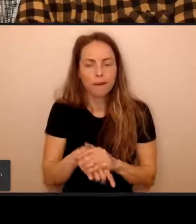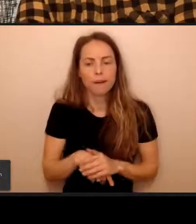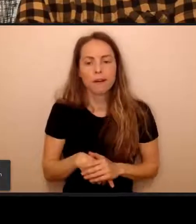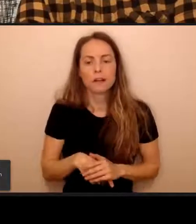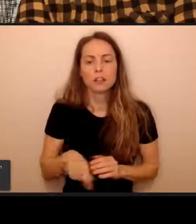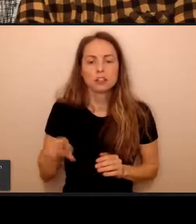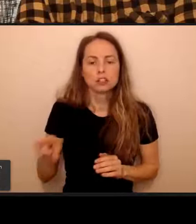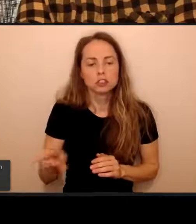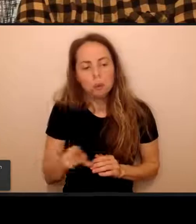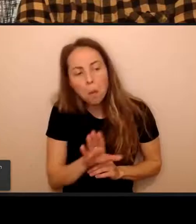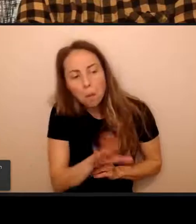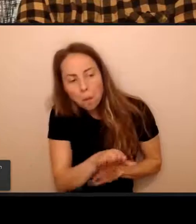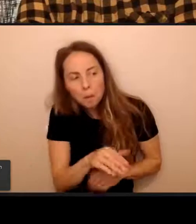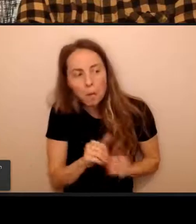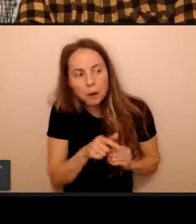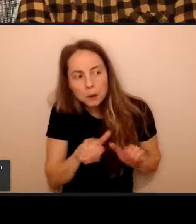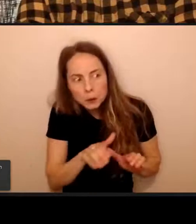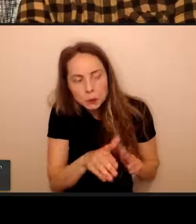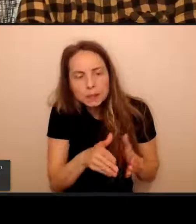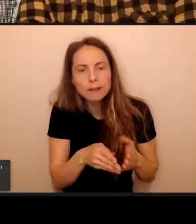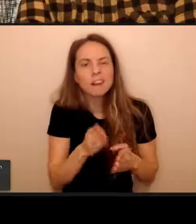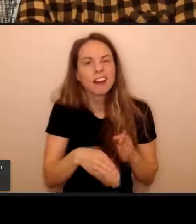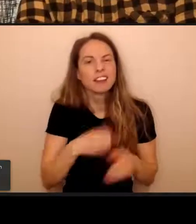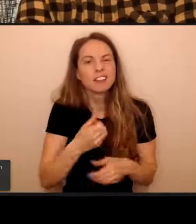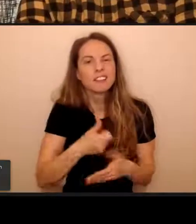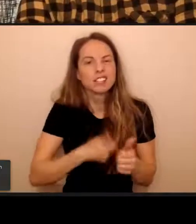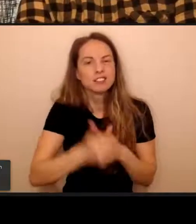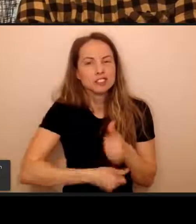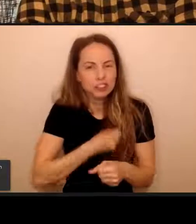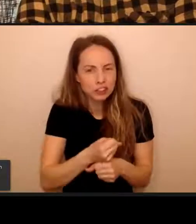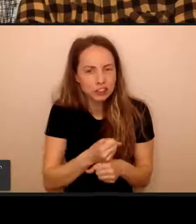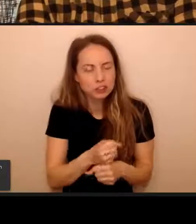to see how I was doing at the end of each year,